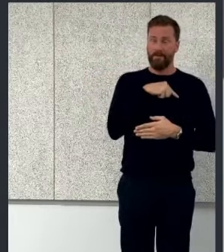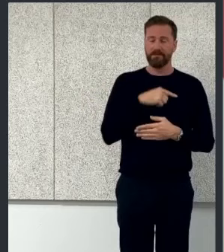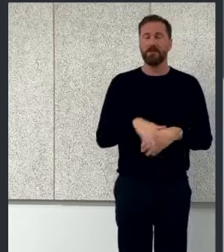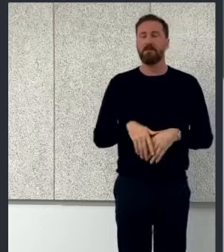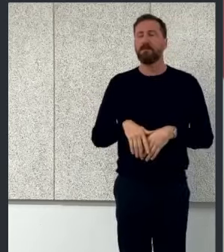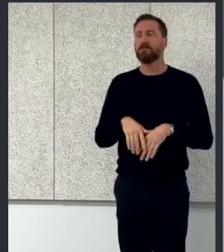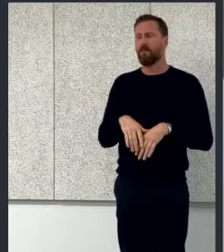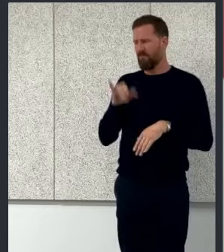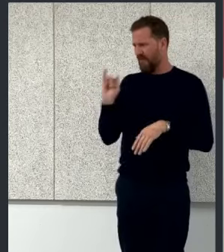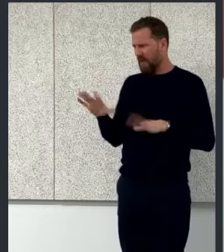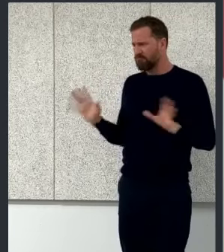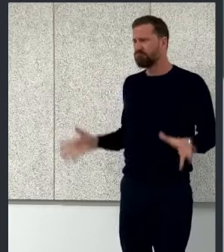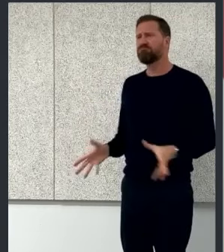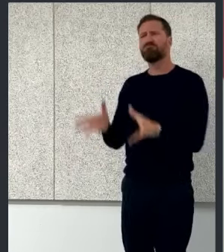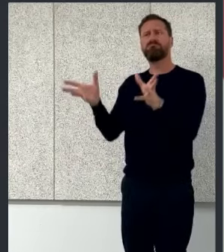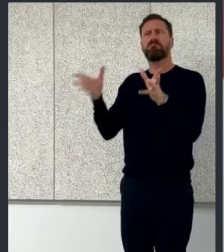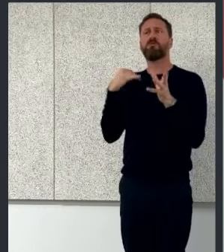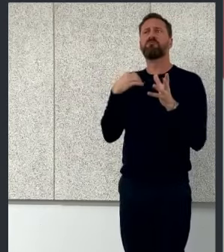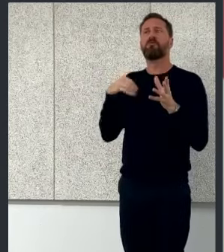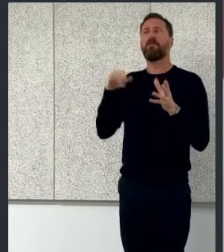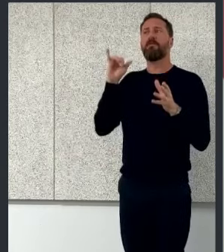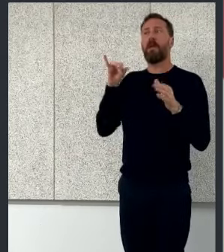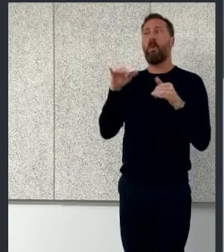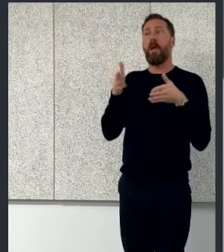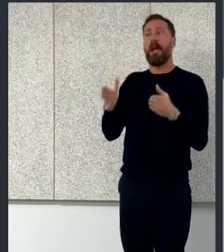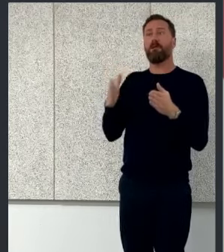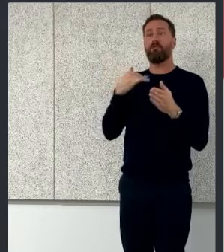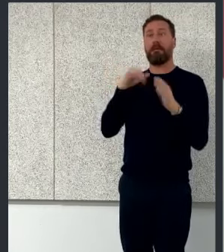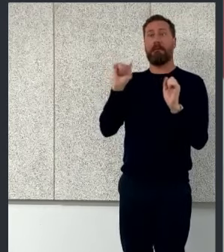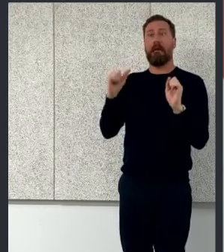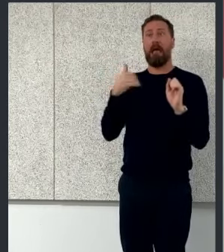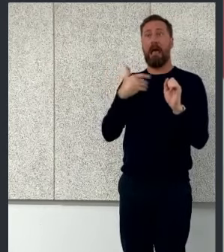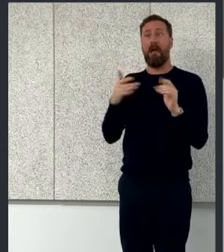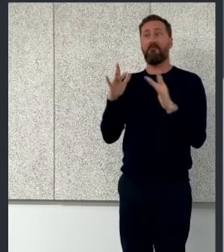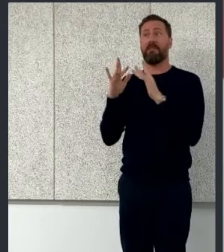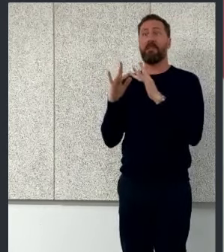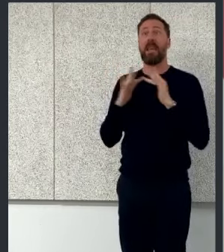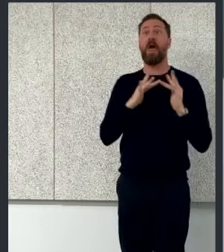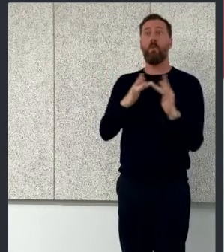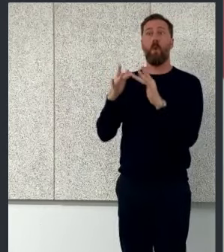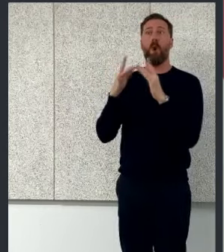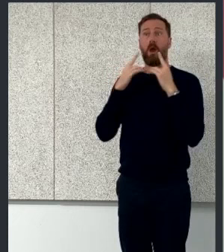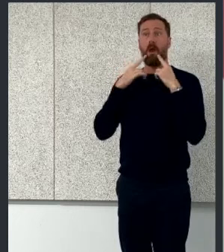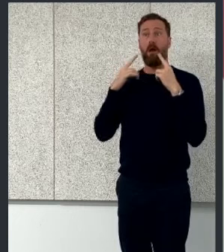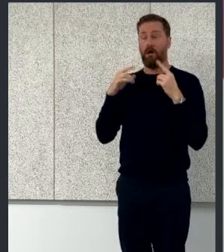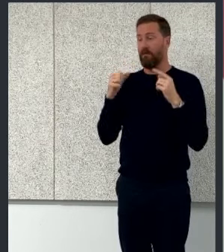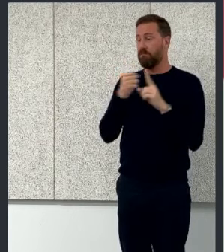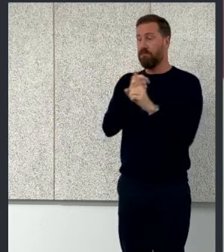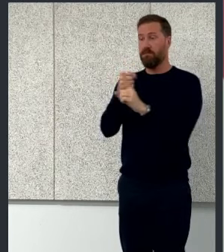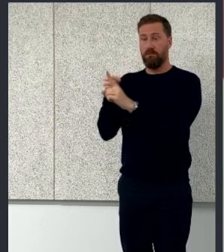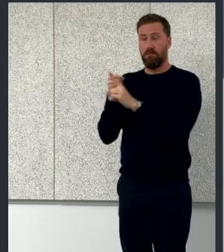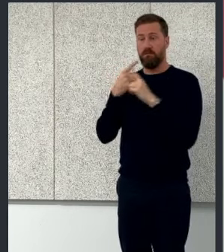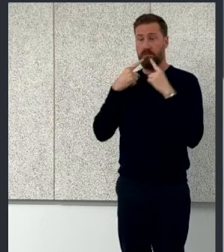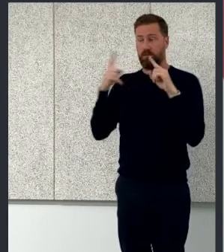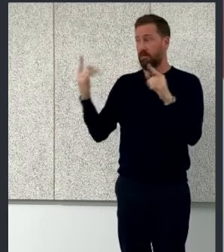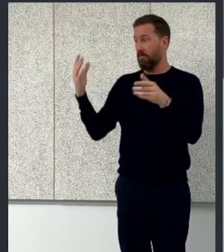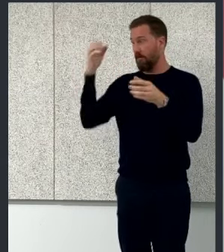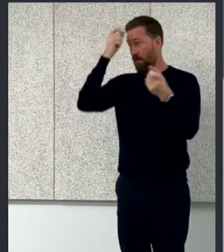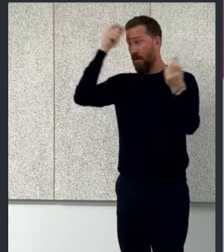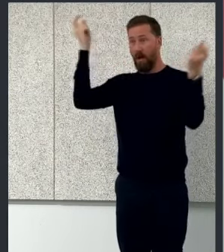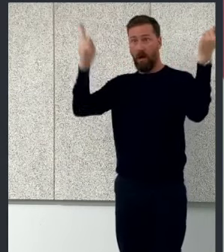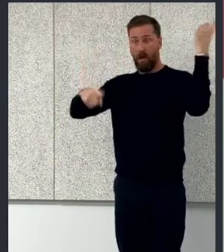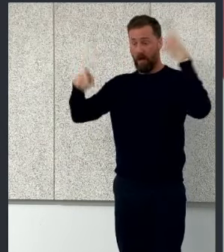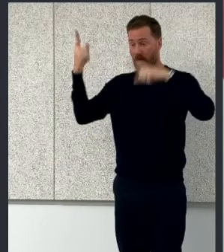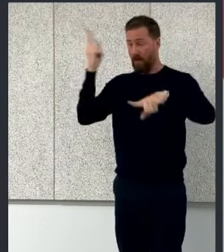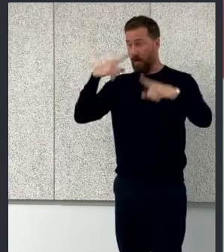to have at least the network effect of, you know, collaborative thinking,